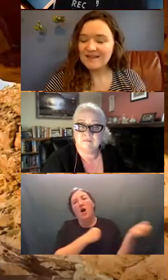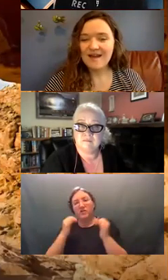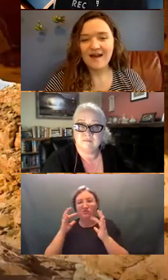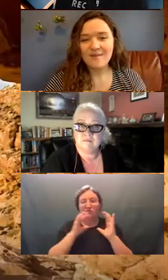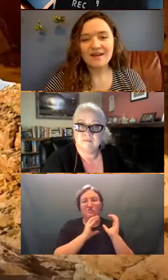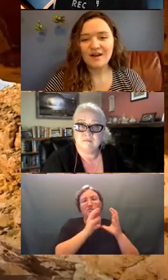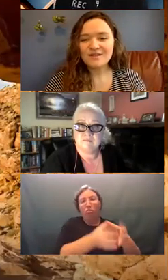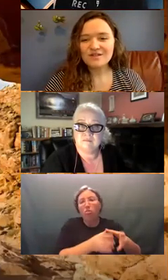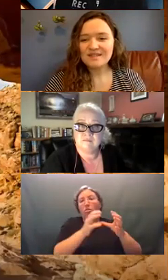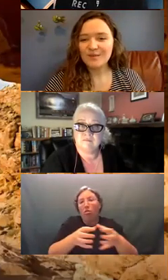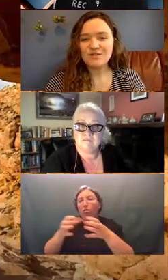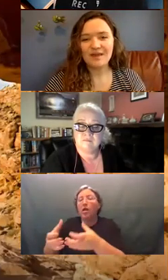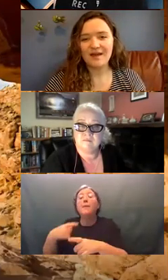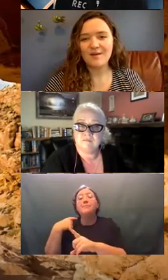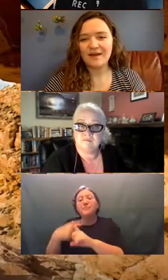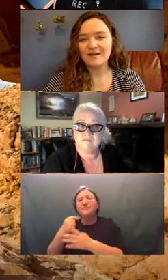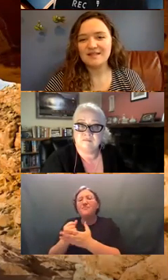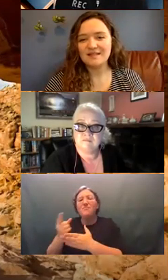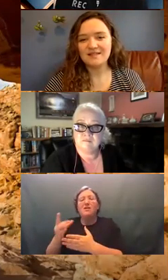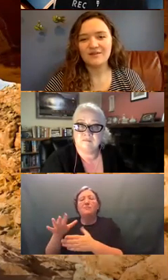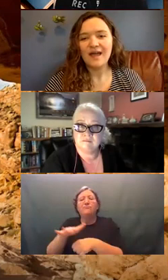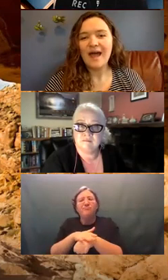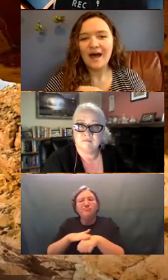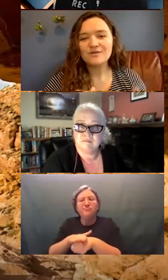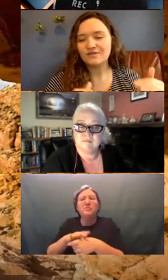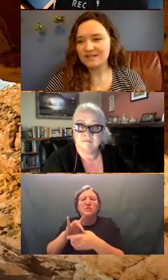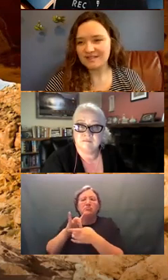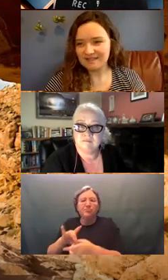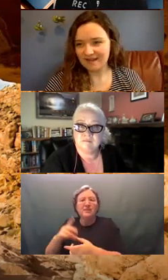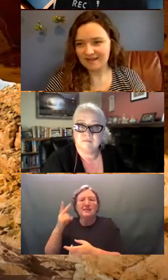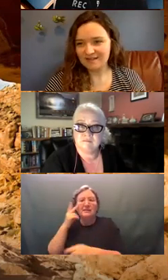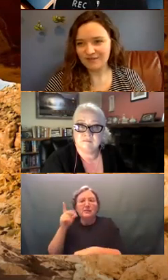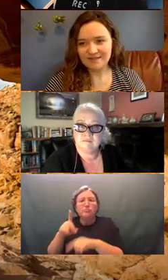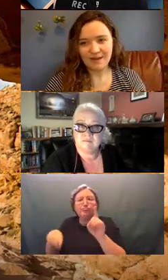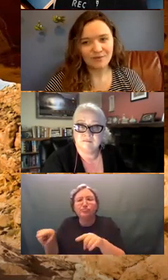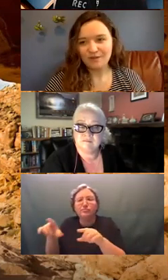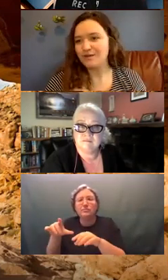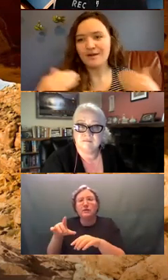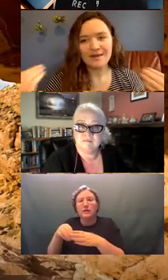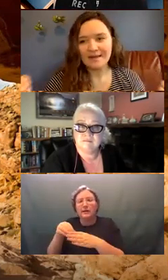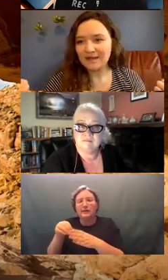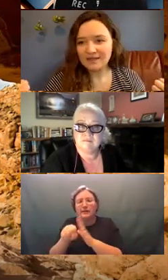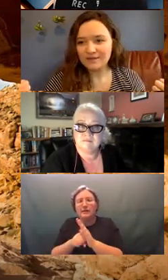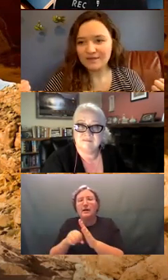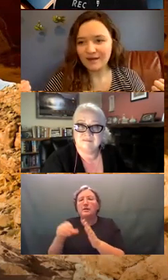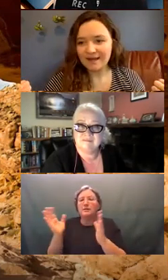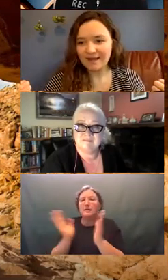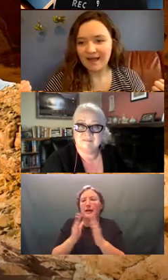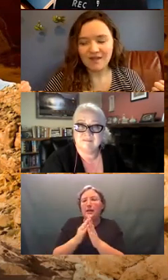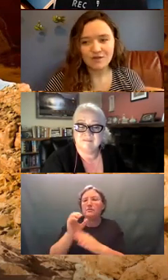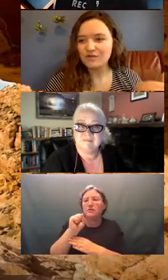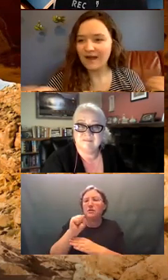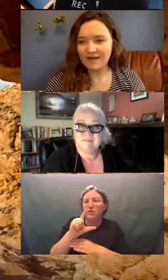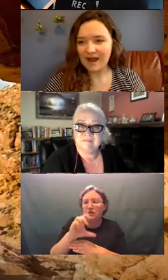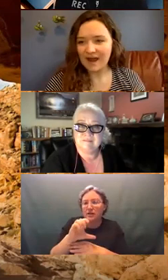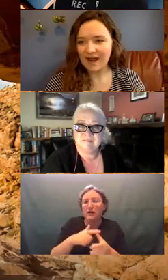place. And it also just helps you get a better sense of how diverse the state is. For example, you can be in downtown Salt Lake and